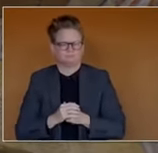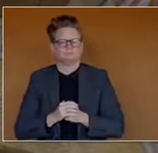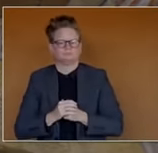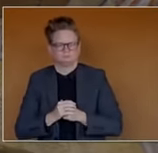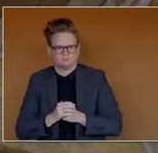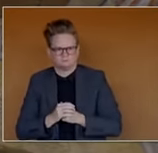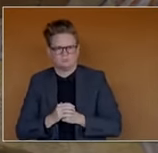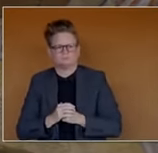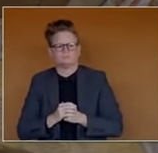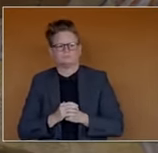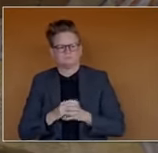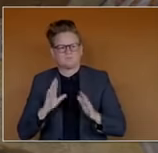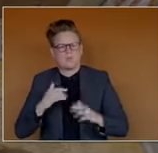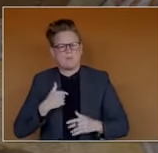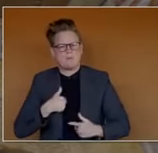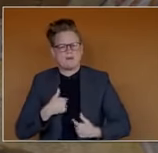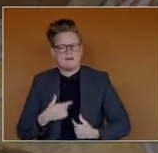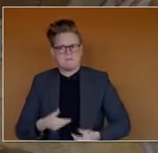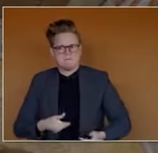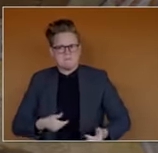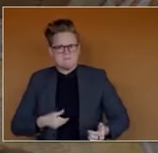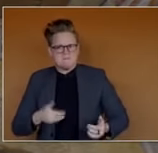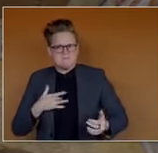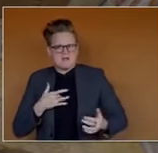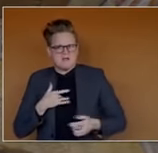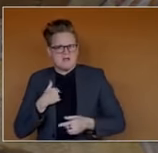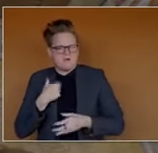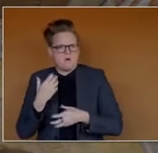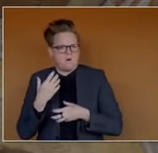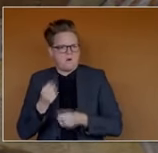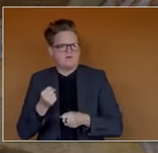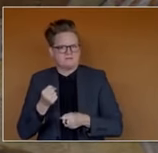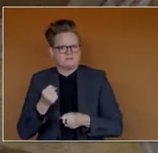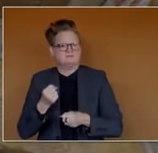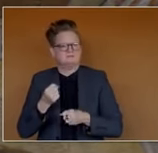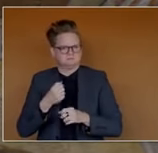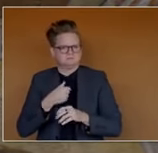confident we'll get it done at least by June 15th.